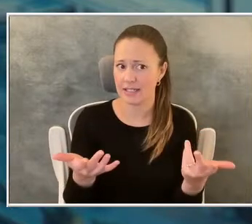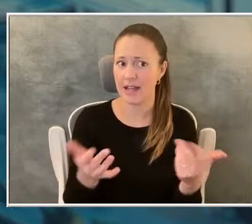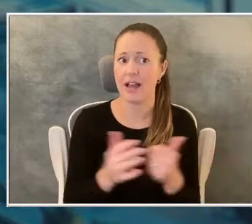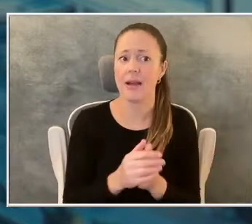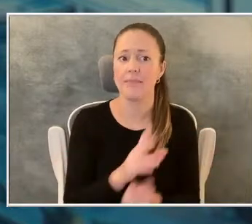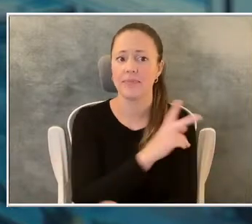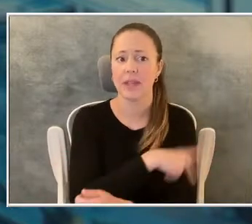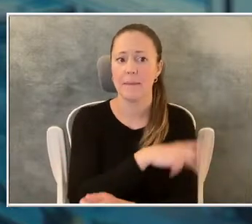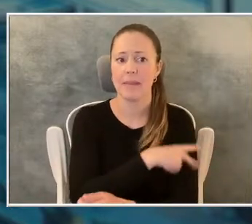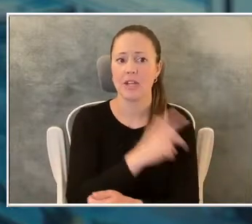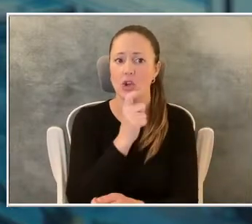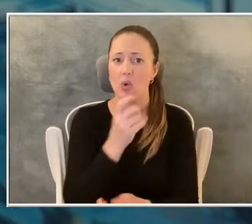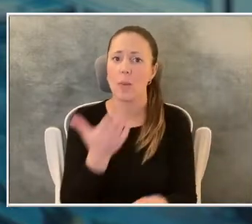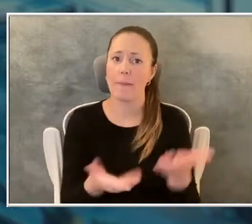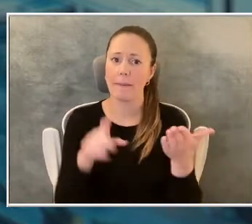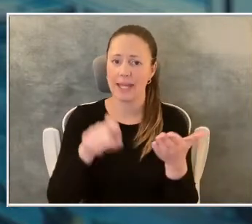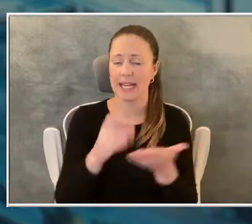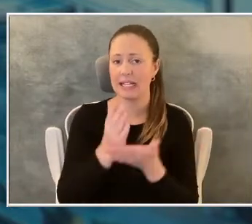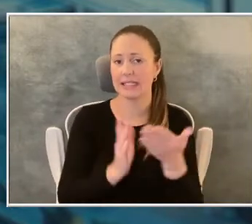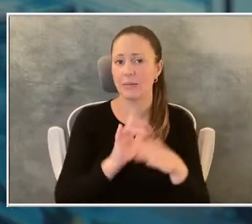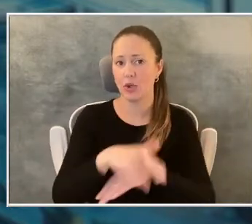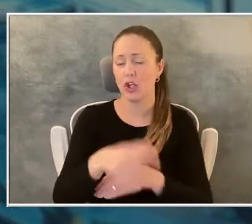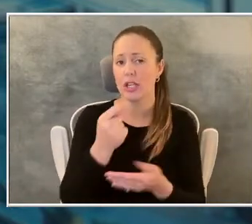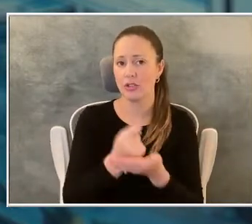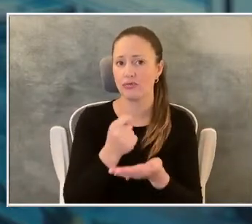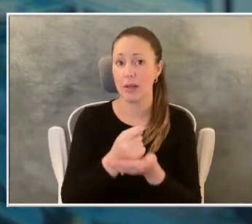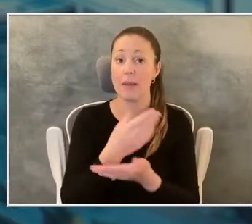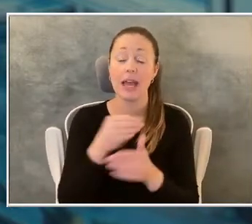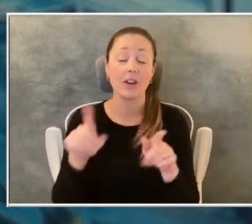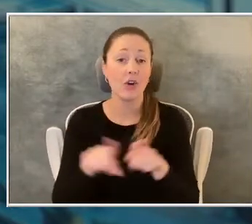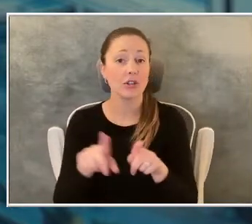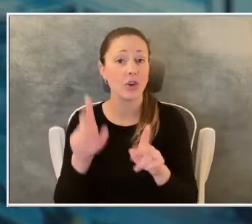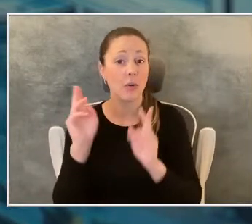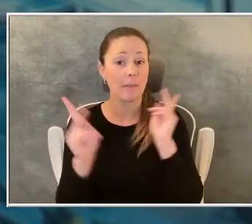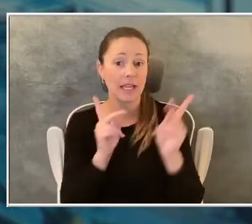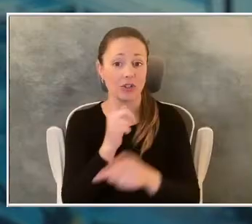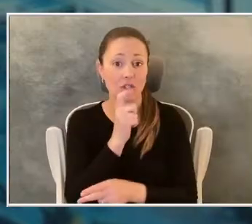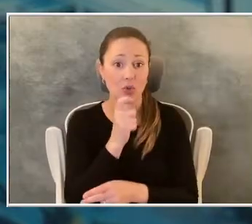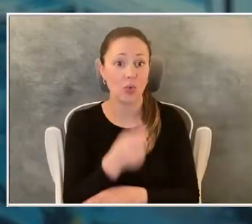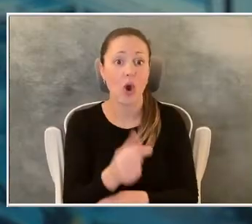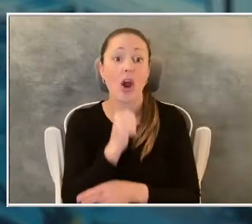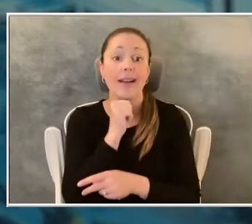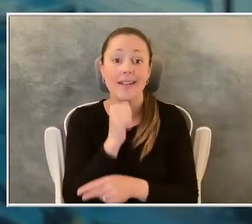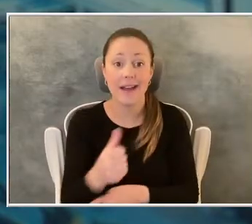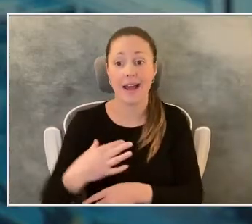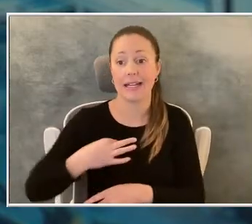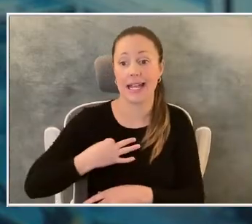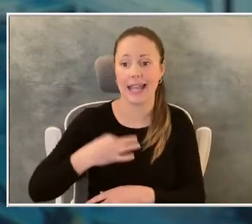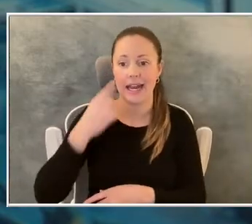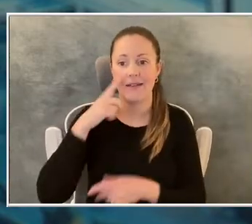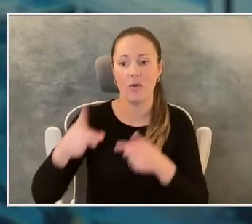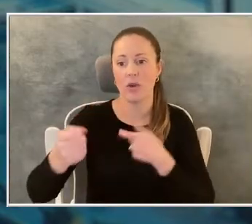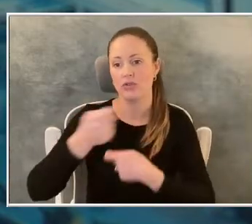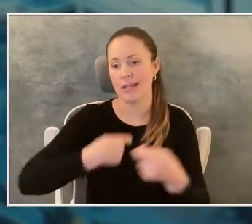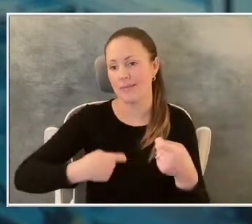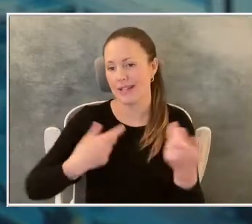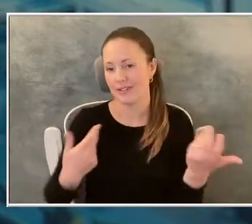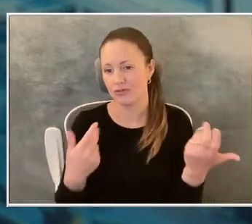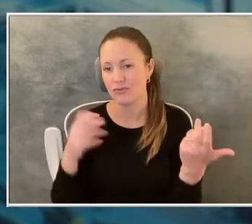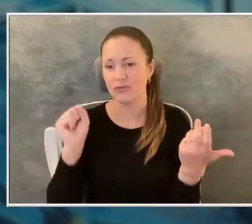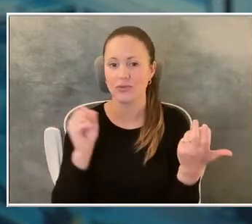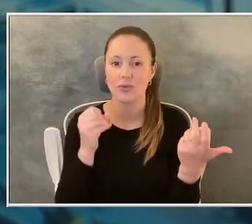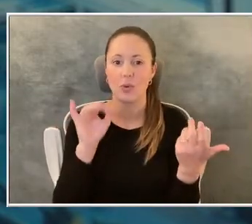some early treatment, as well as those patients who are not a candidate for transplantation. So these drugs